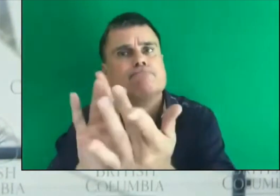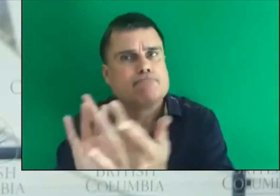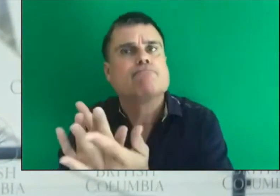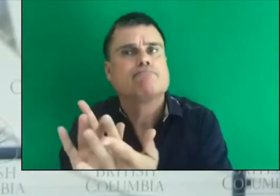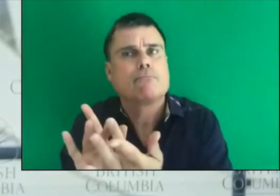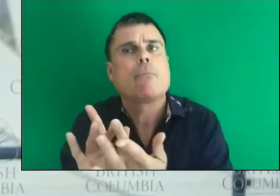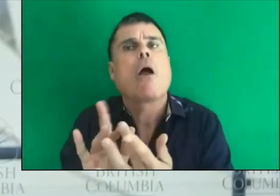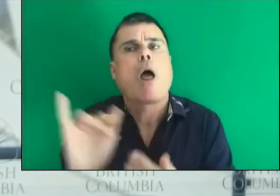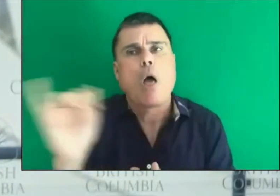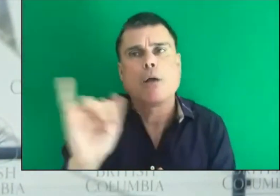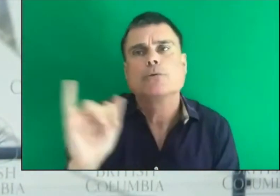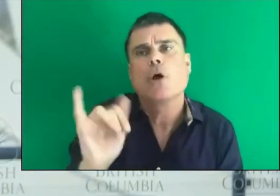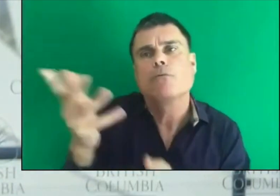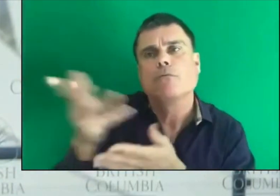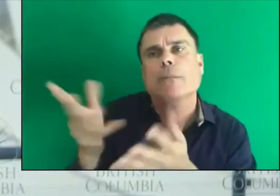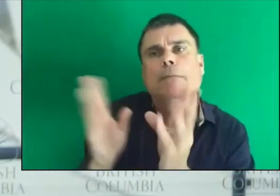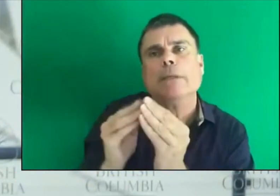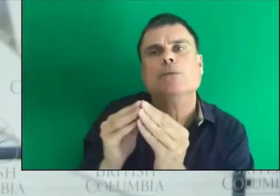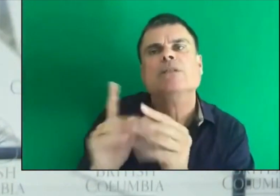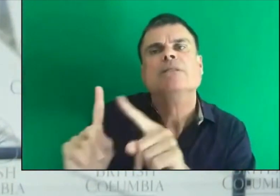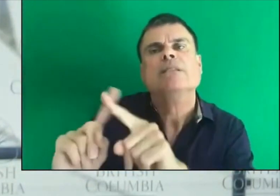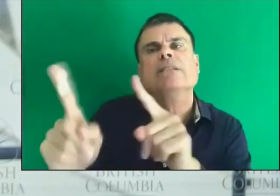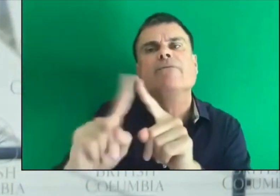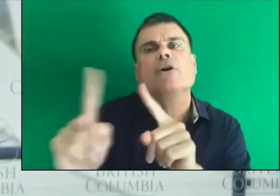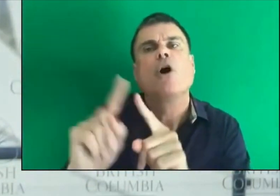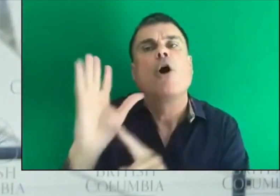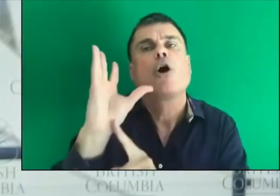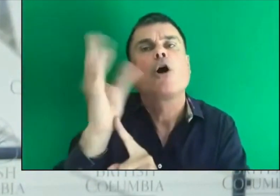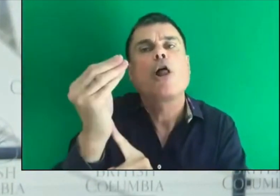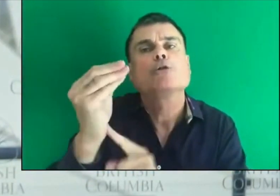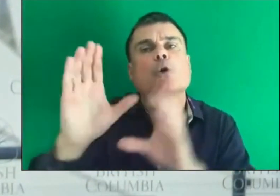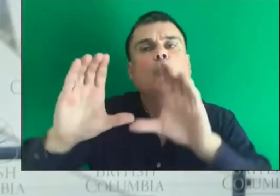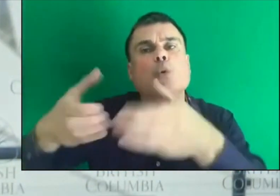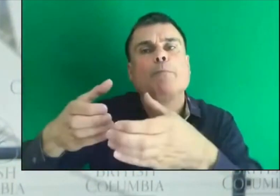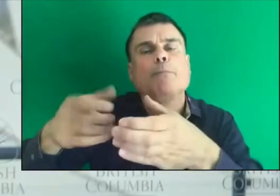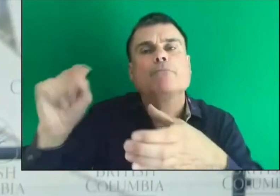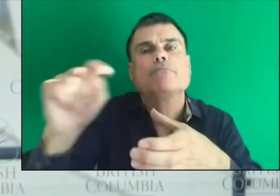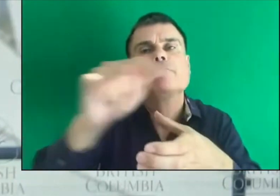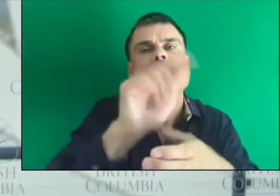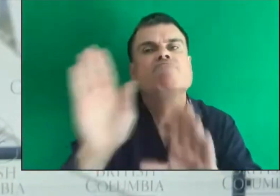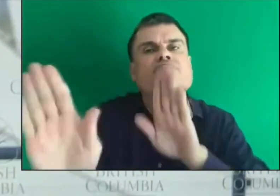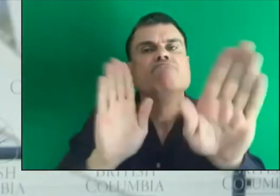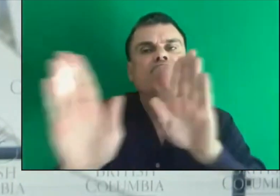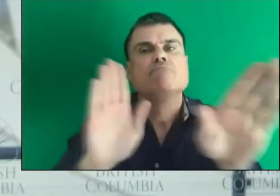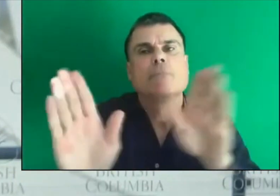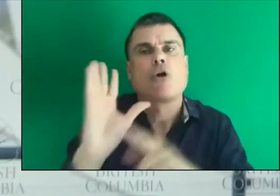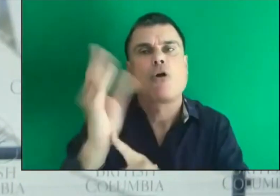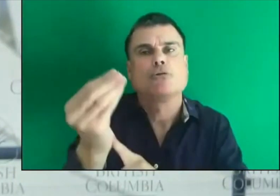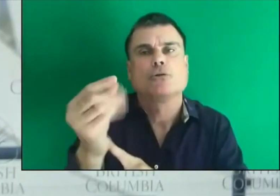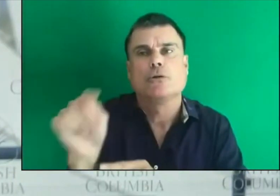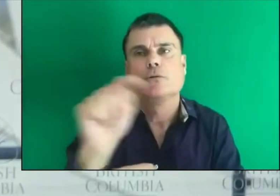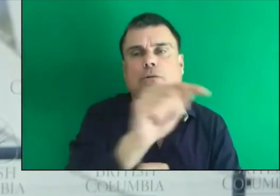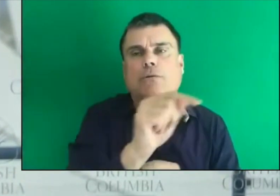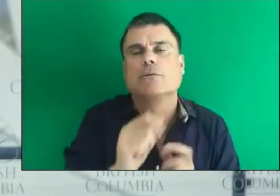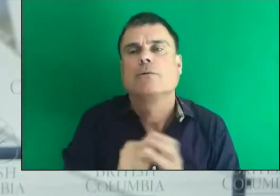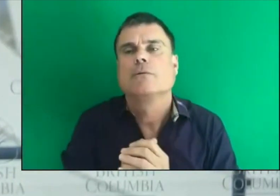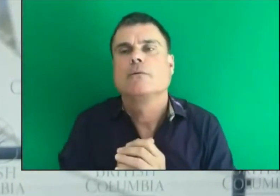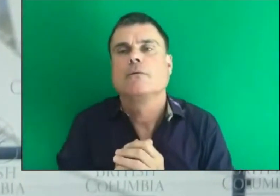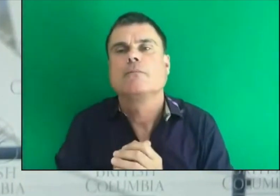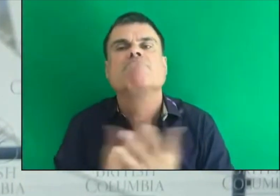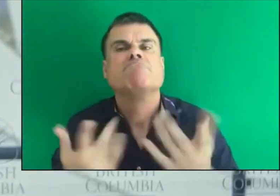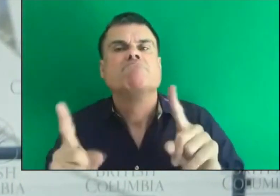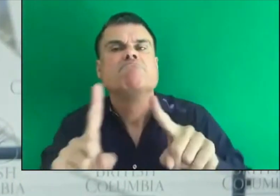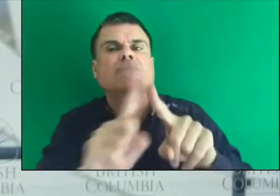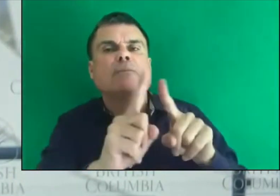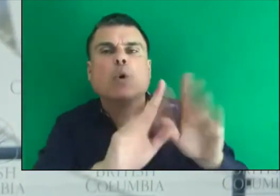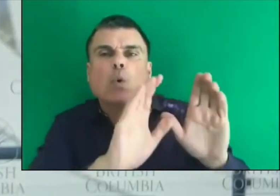region. As you know, we have had an increase in cases there related to a whole bunch of different things. We've talked about this a number of times